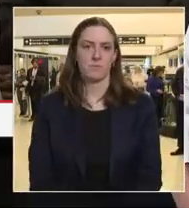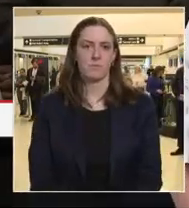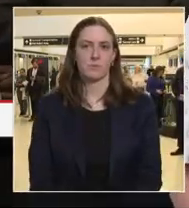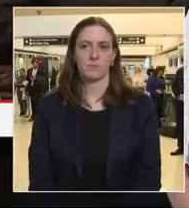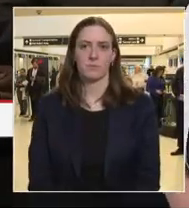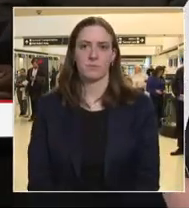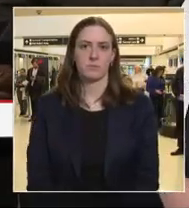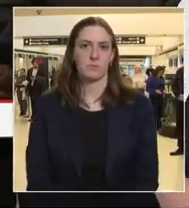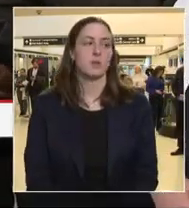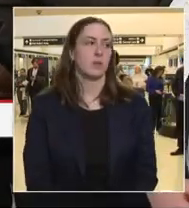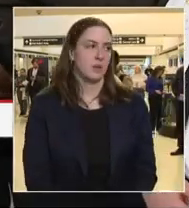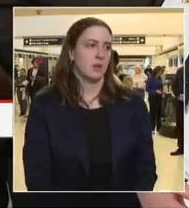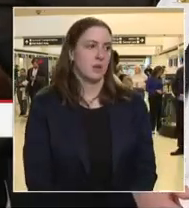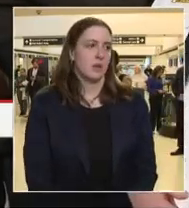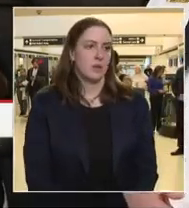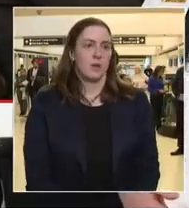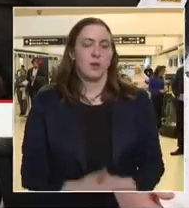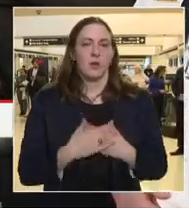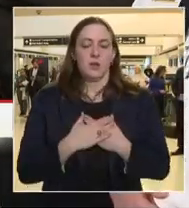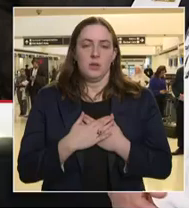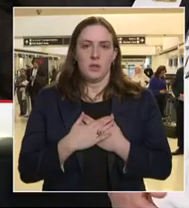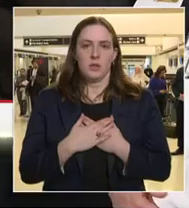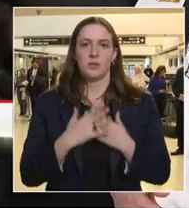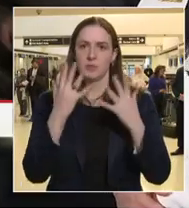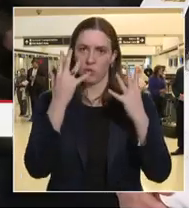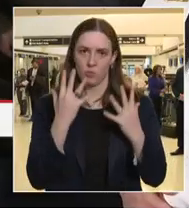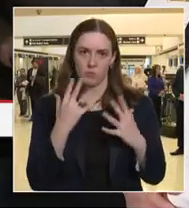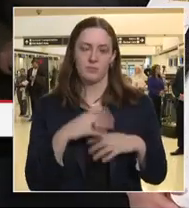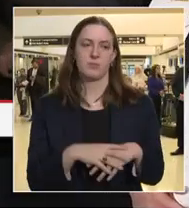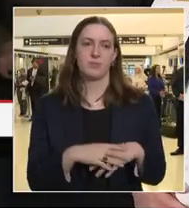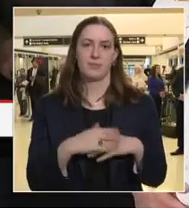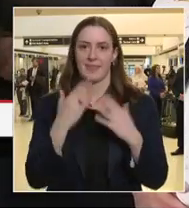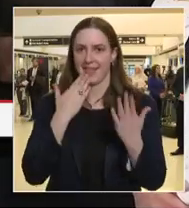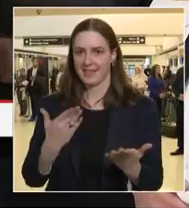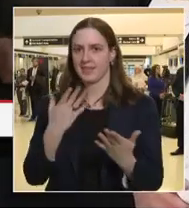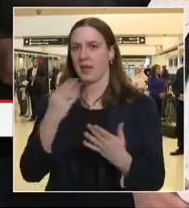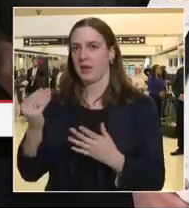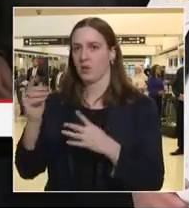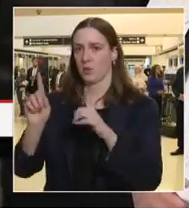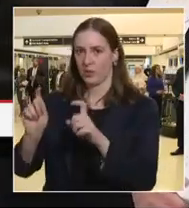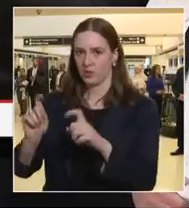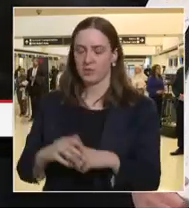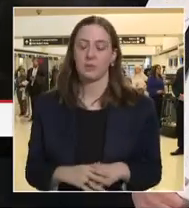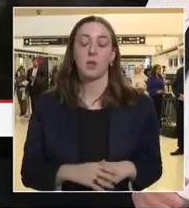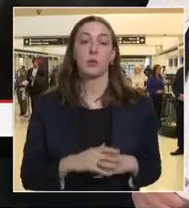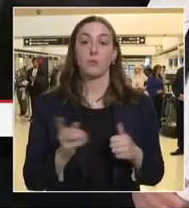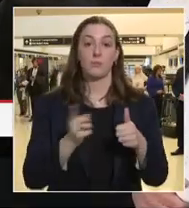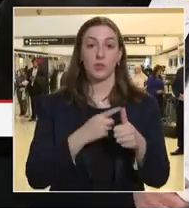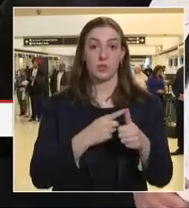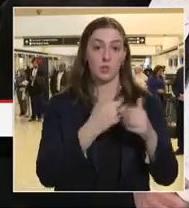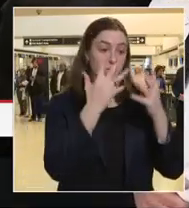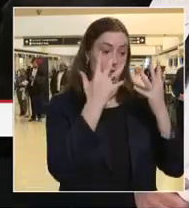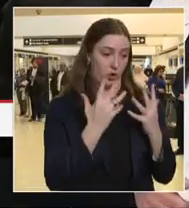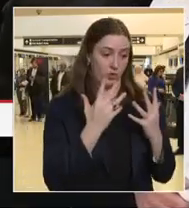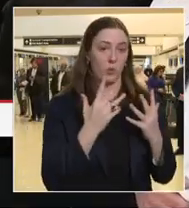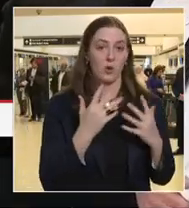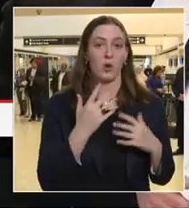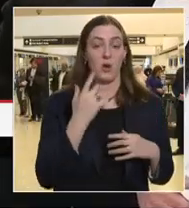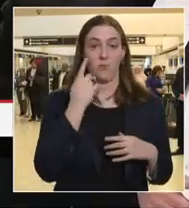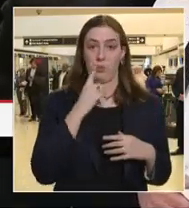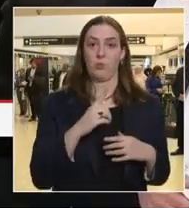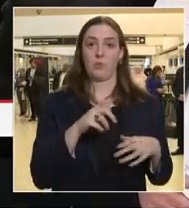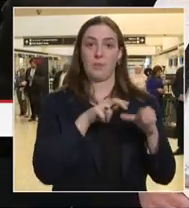Sorrow, thanks, and questions. So sorrow, as all have expressed, to the crew, to the passengers, to the soldiers, to